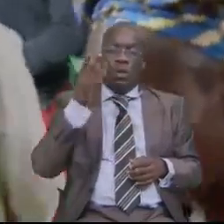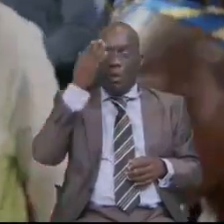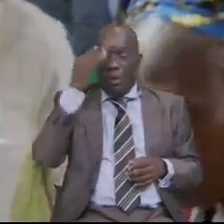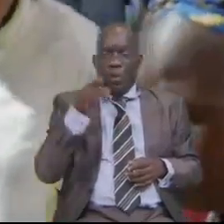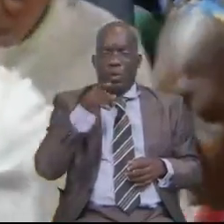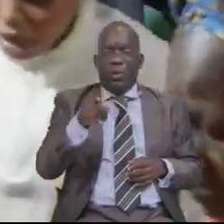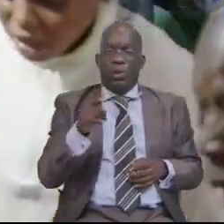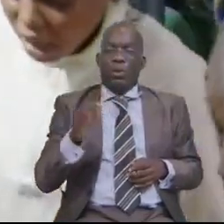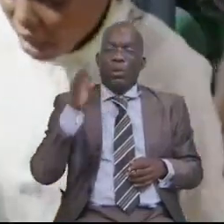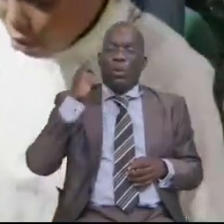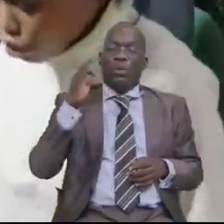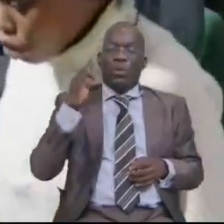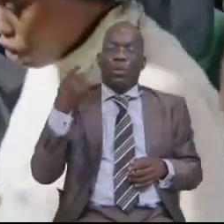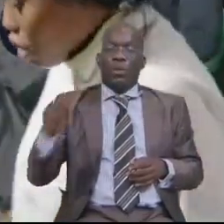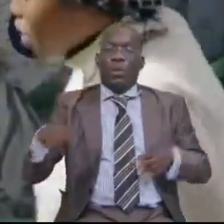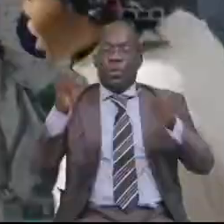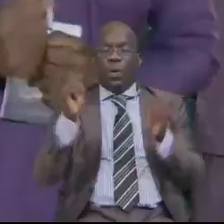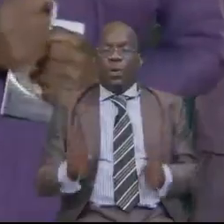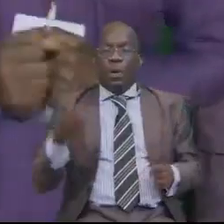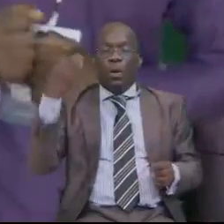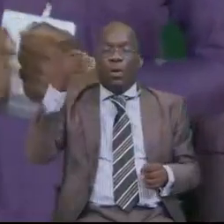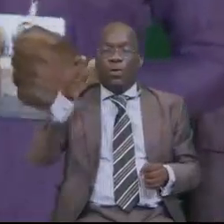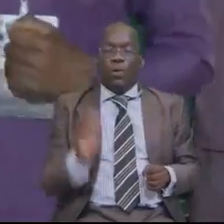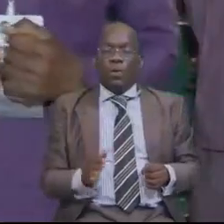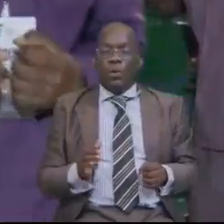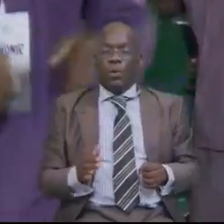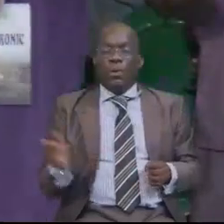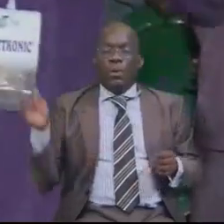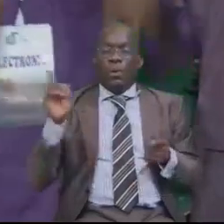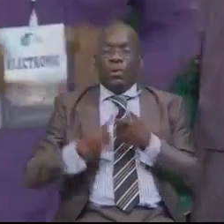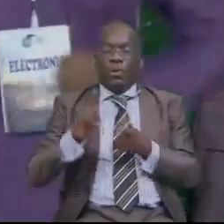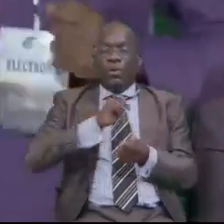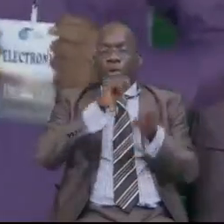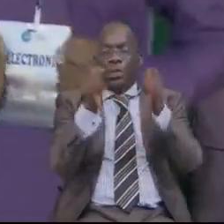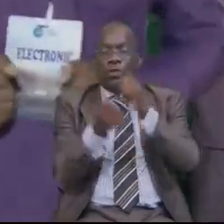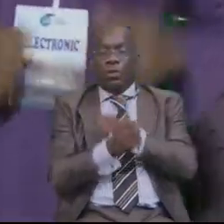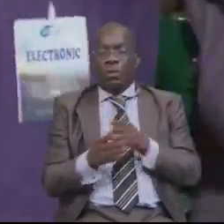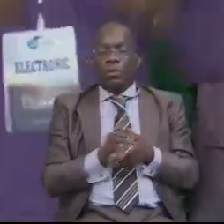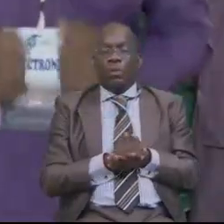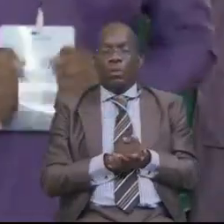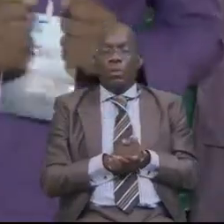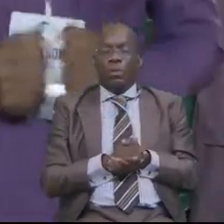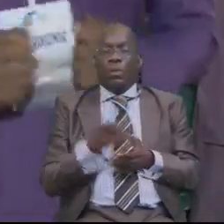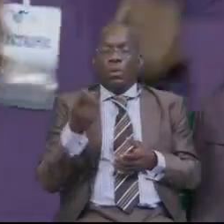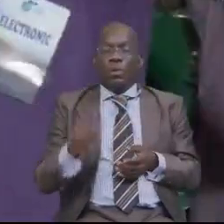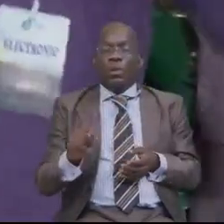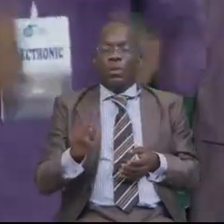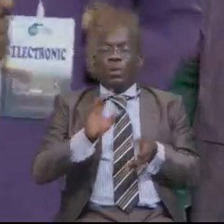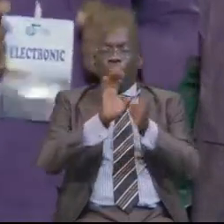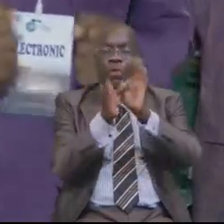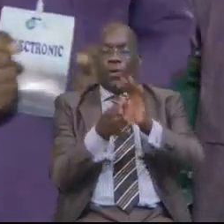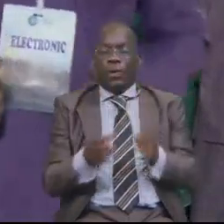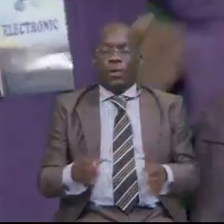Preach the power of God to transform the converts,